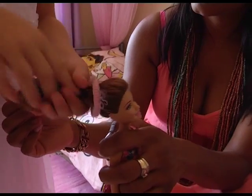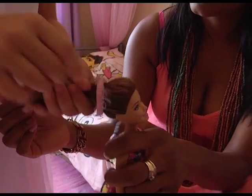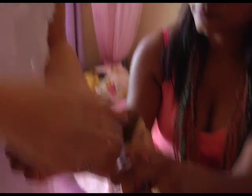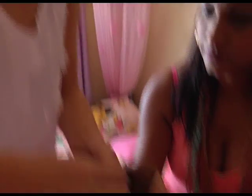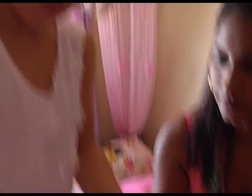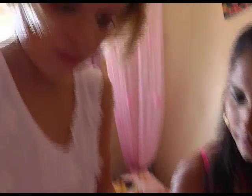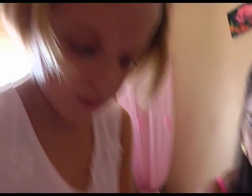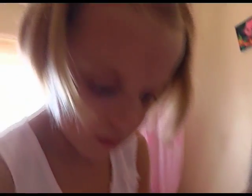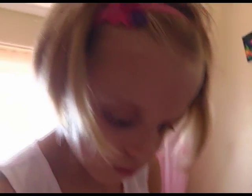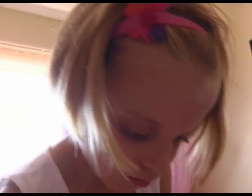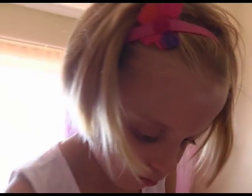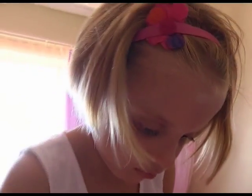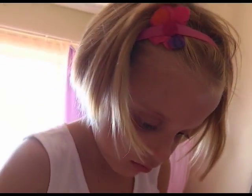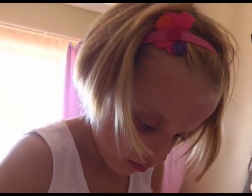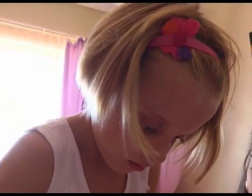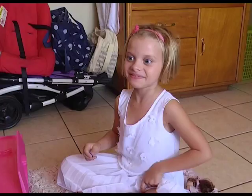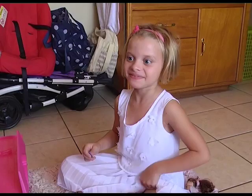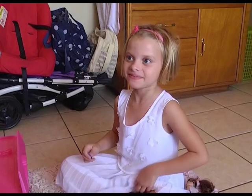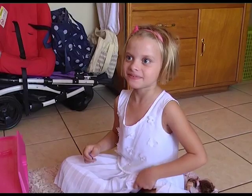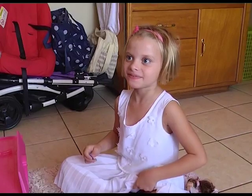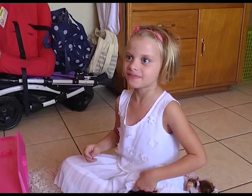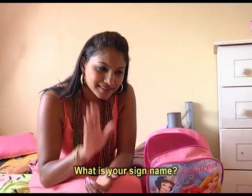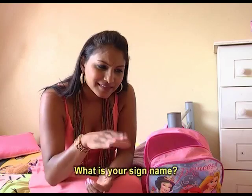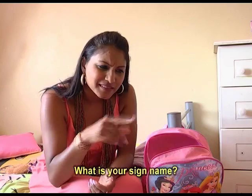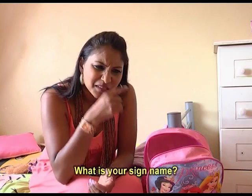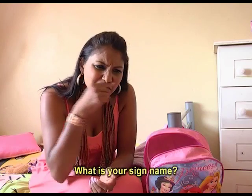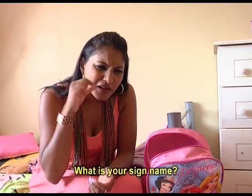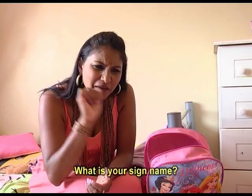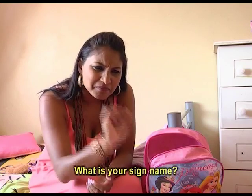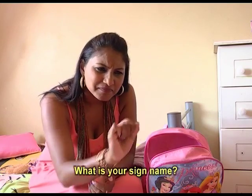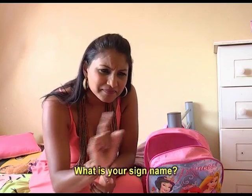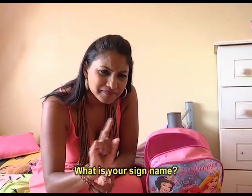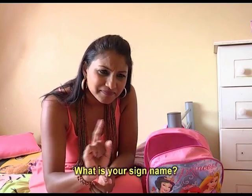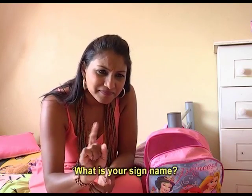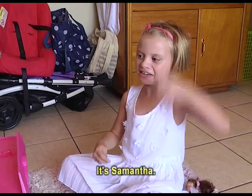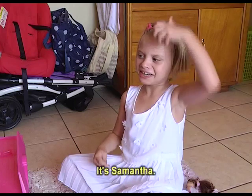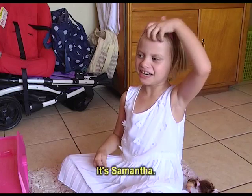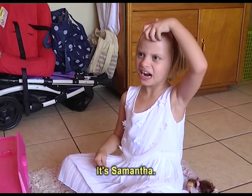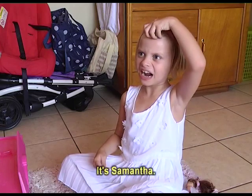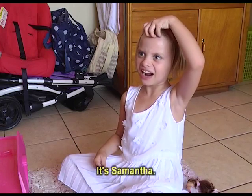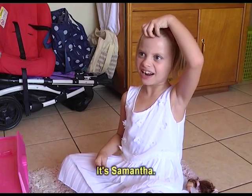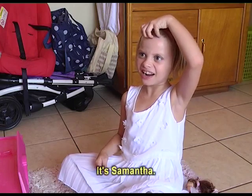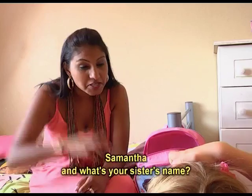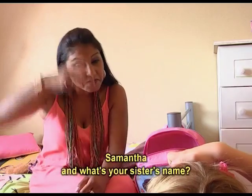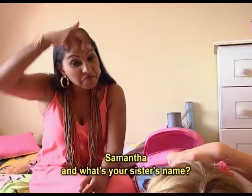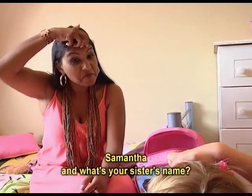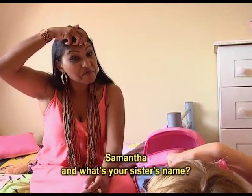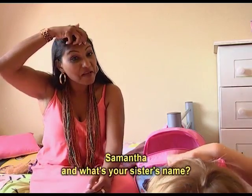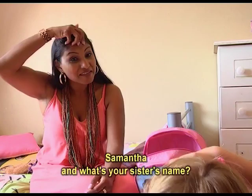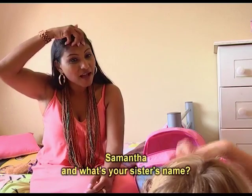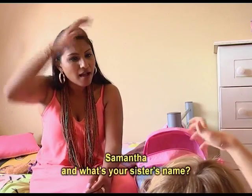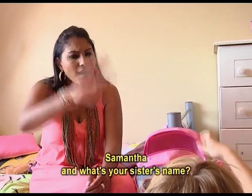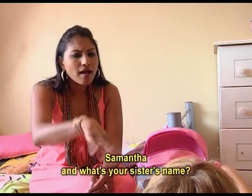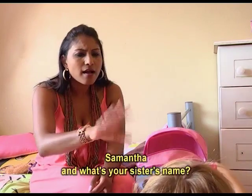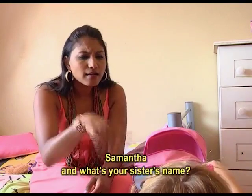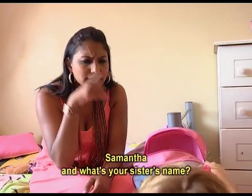synig? Daai tandjie is ten minste hier aan wat? What's your sign name? My tandjie, It's Samantha. Samantha.